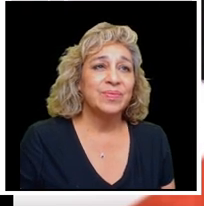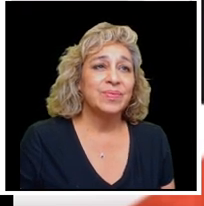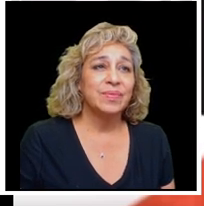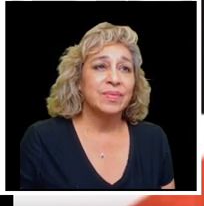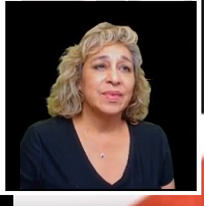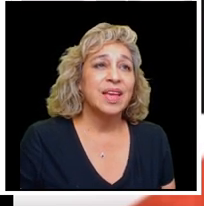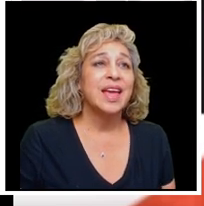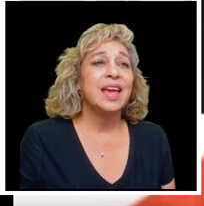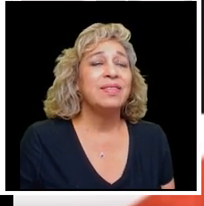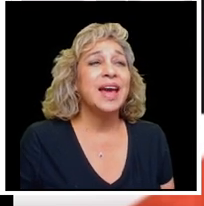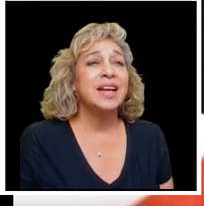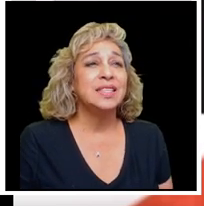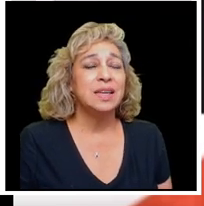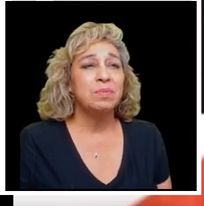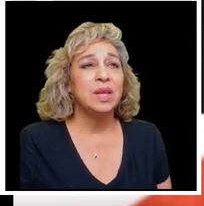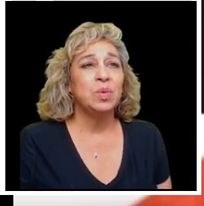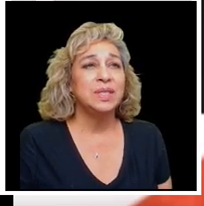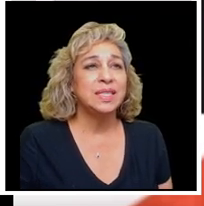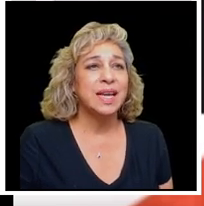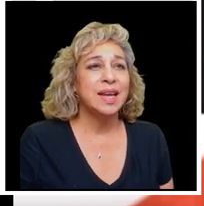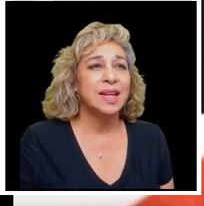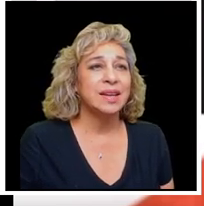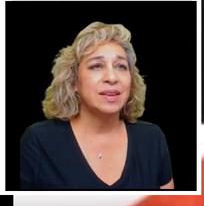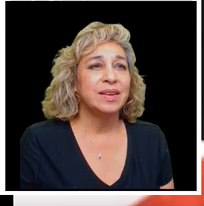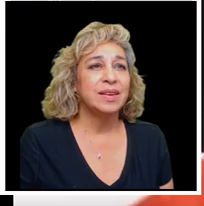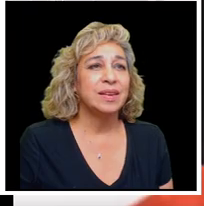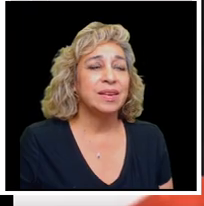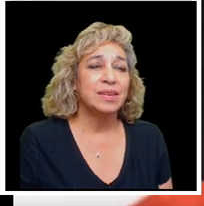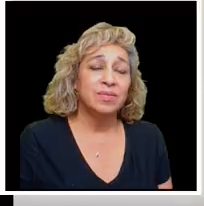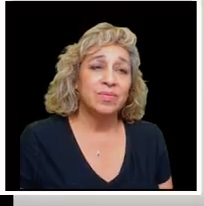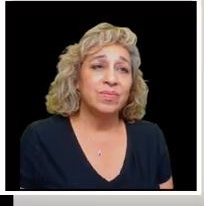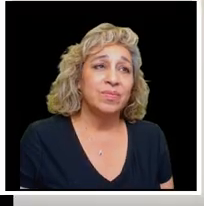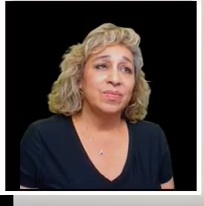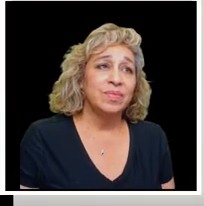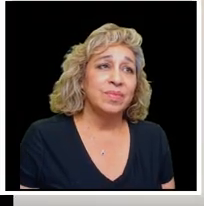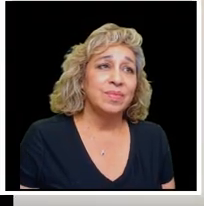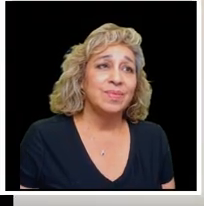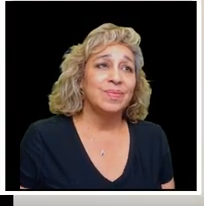and that assembly will decide it